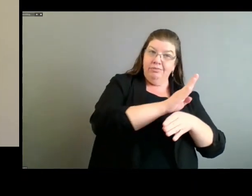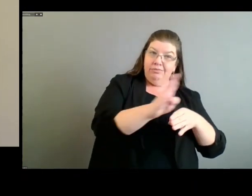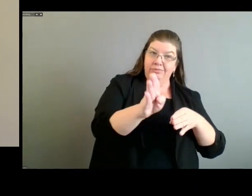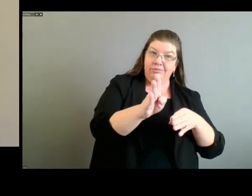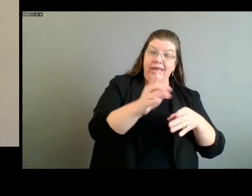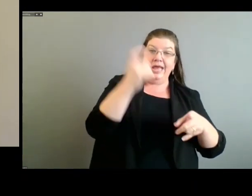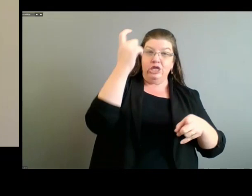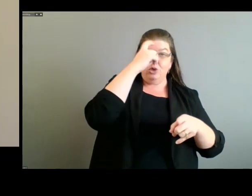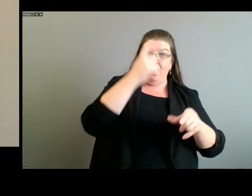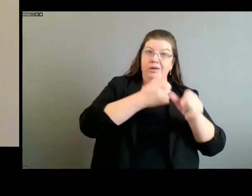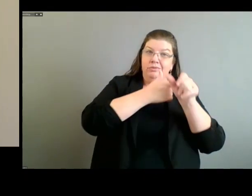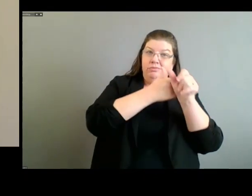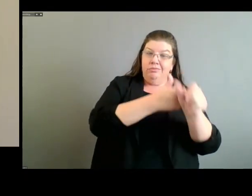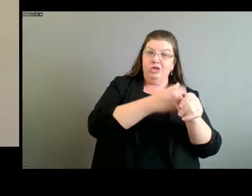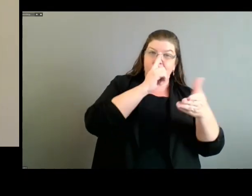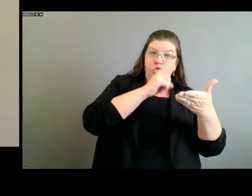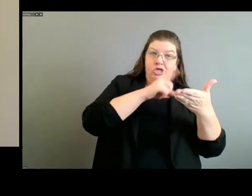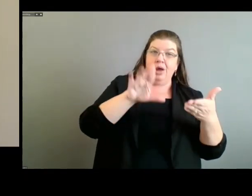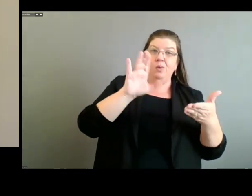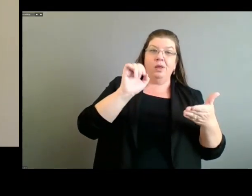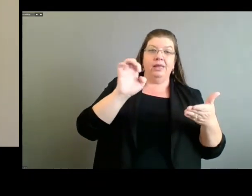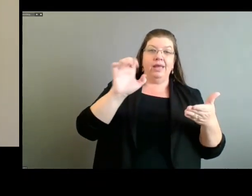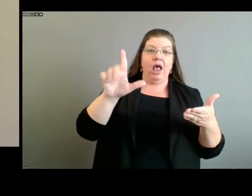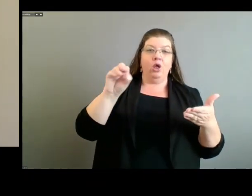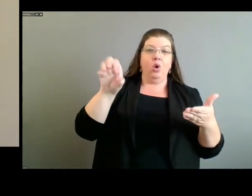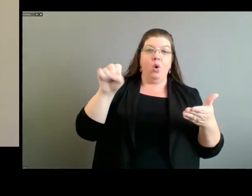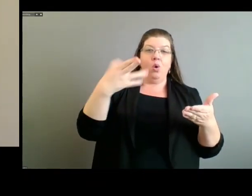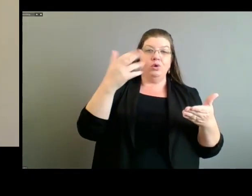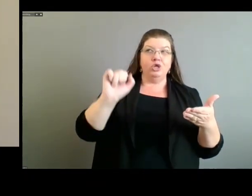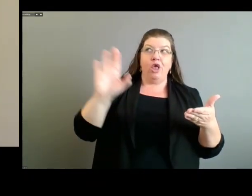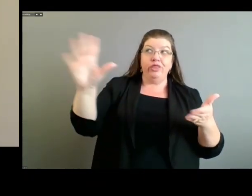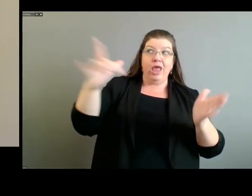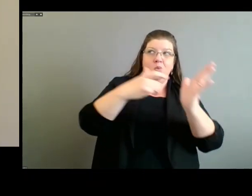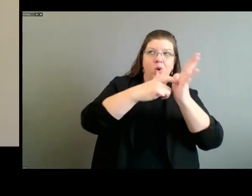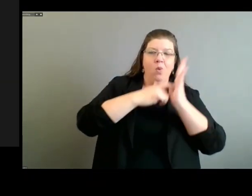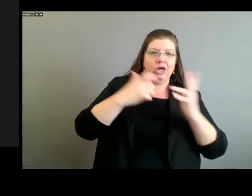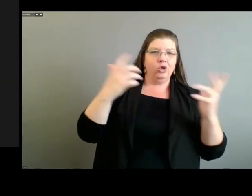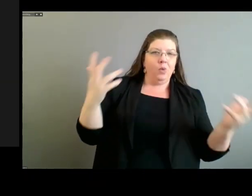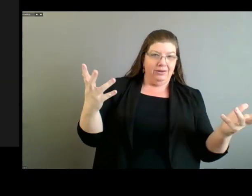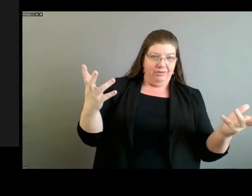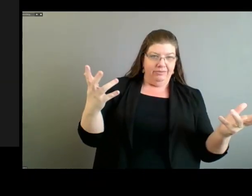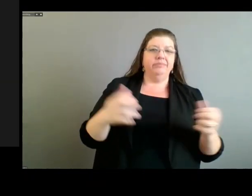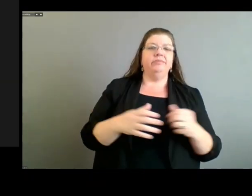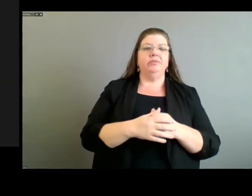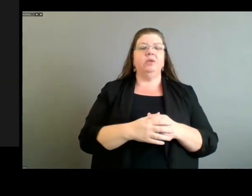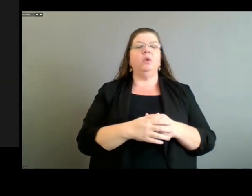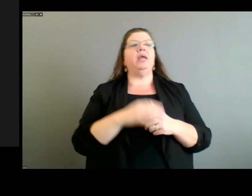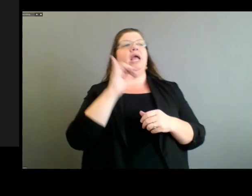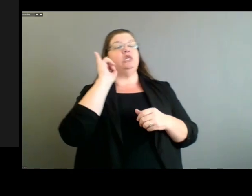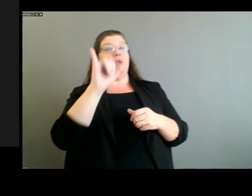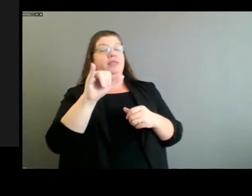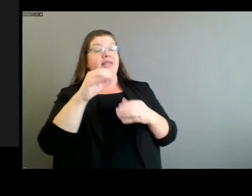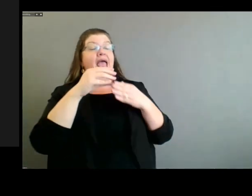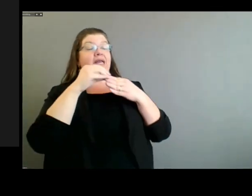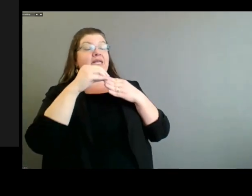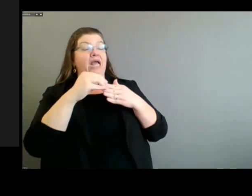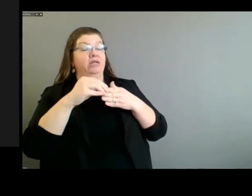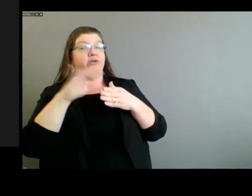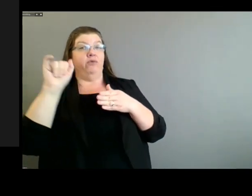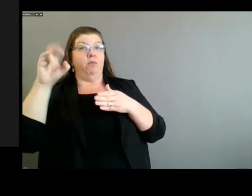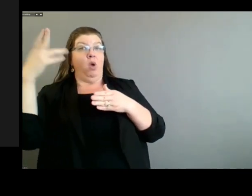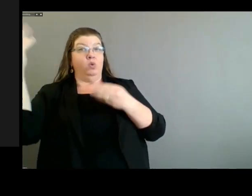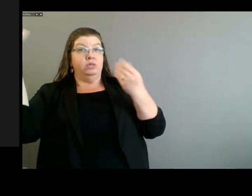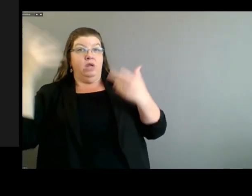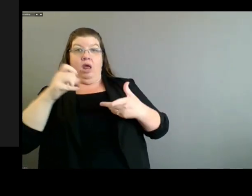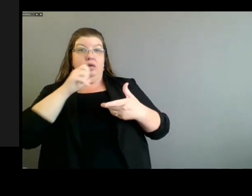wise to always check with Carl OSHA on their requirements as well. Okay, so that guidance is going to be coming from OSHA and not from public